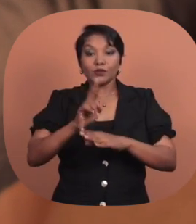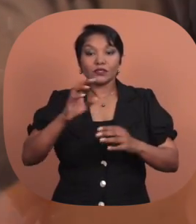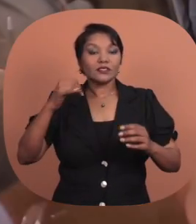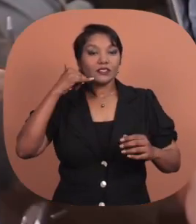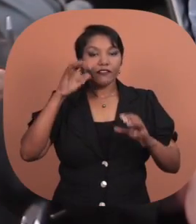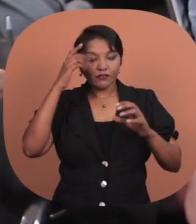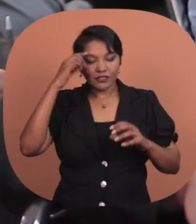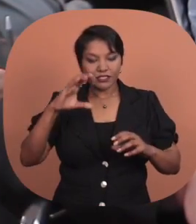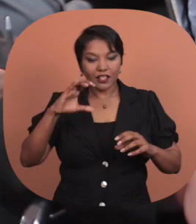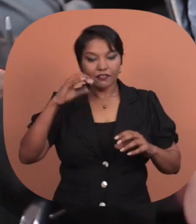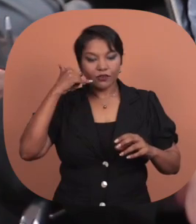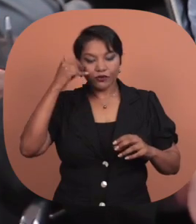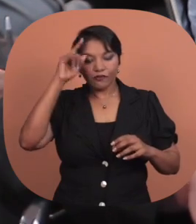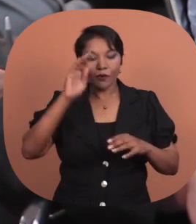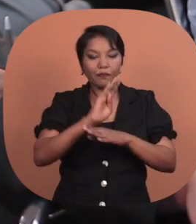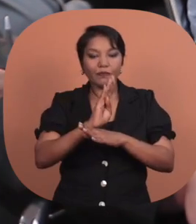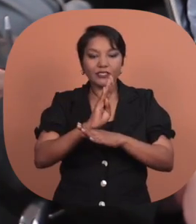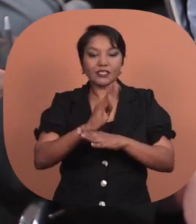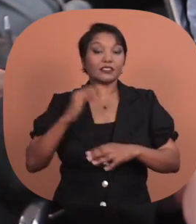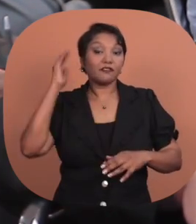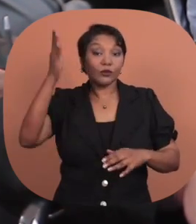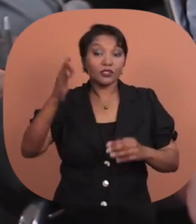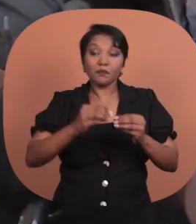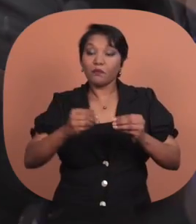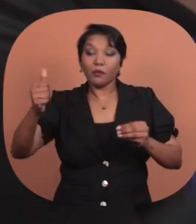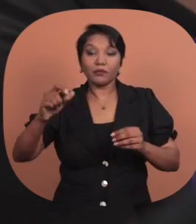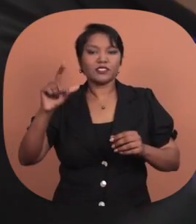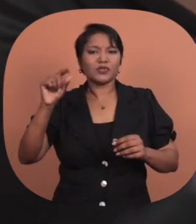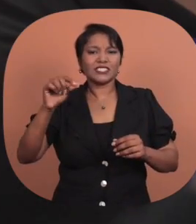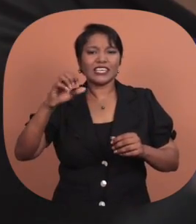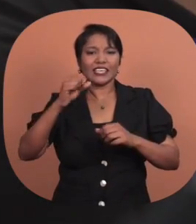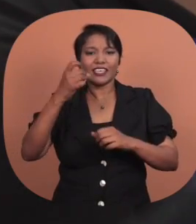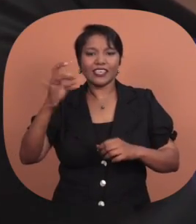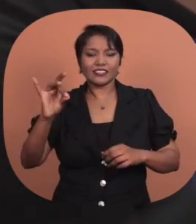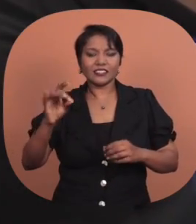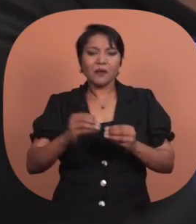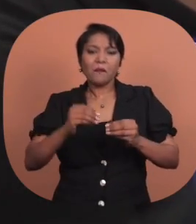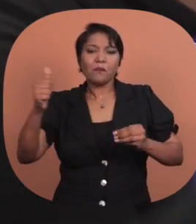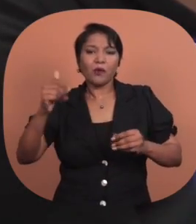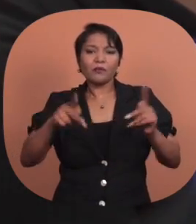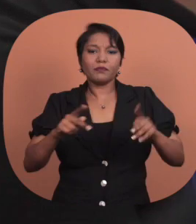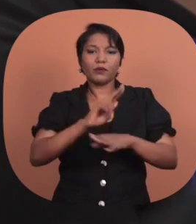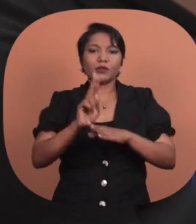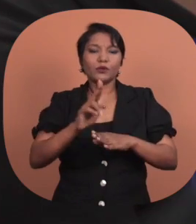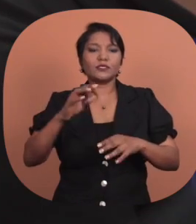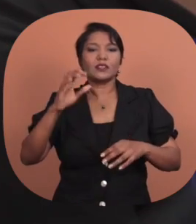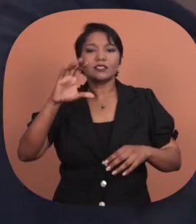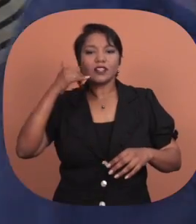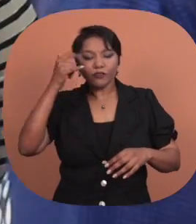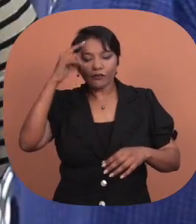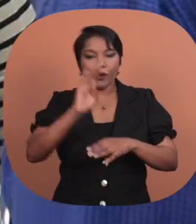60%. Because of this upward trend, she suggests that ICT developers should seek to design media for